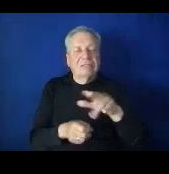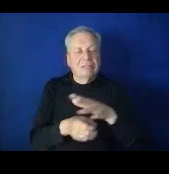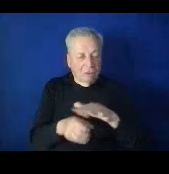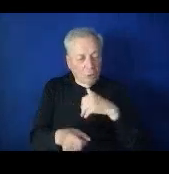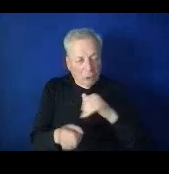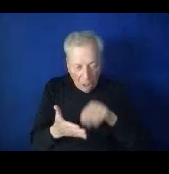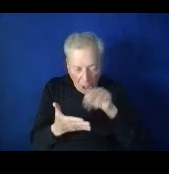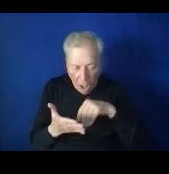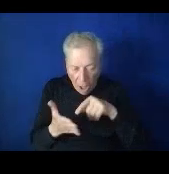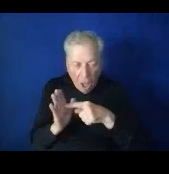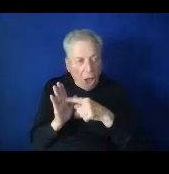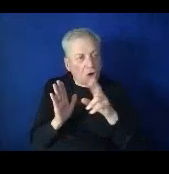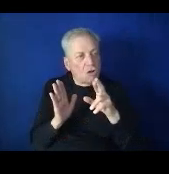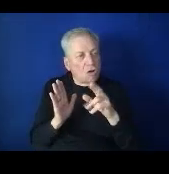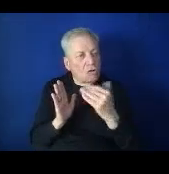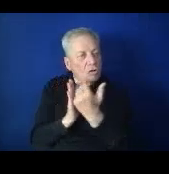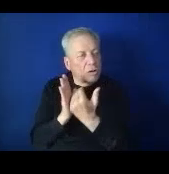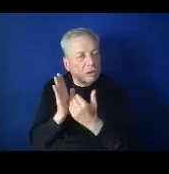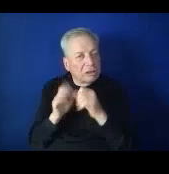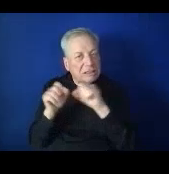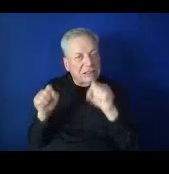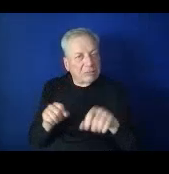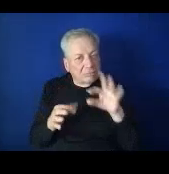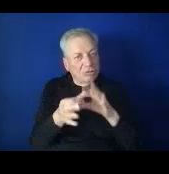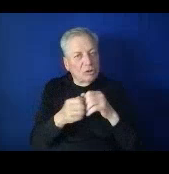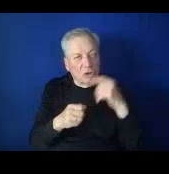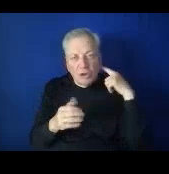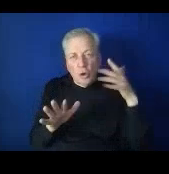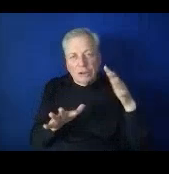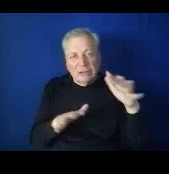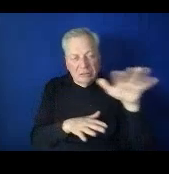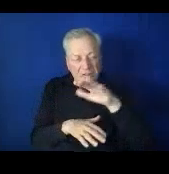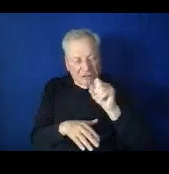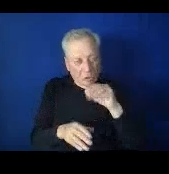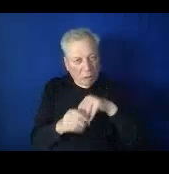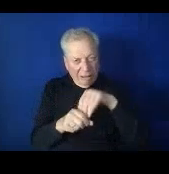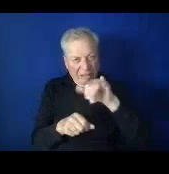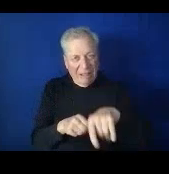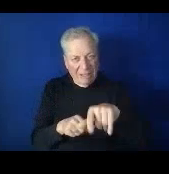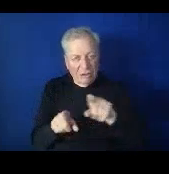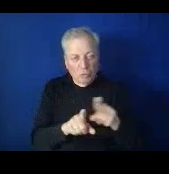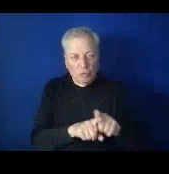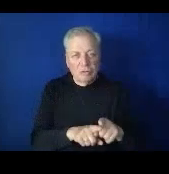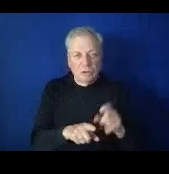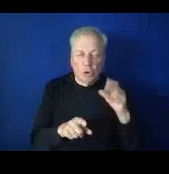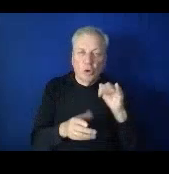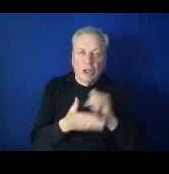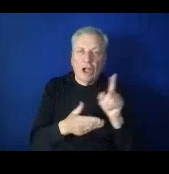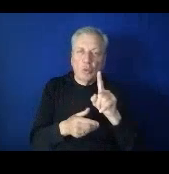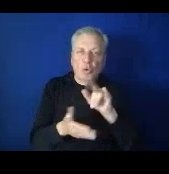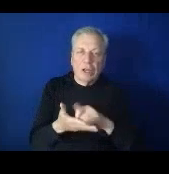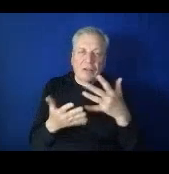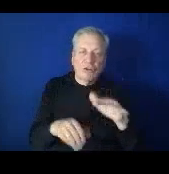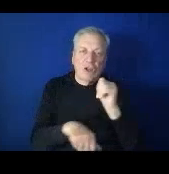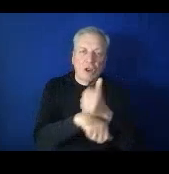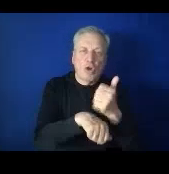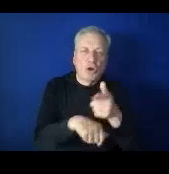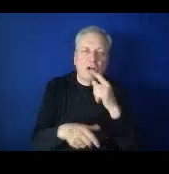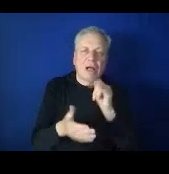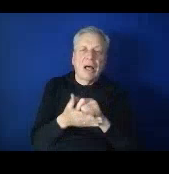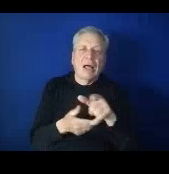related to the hydrothermal system in there. So this is where it's located. This is